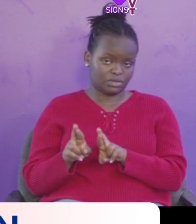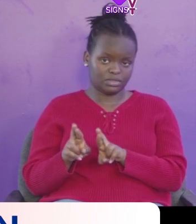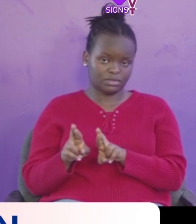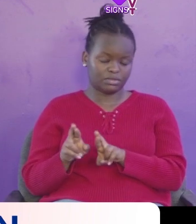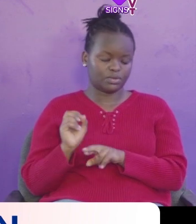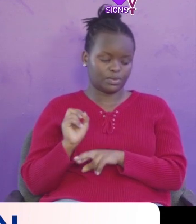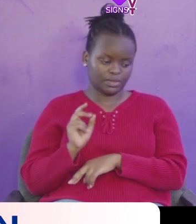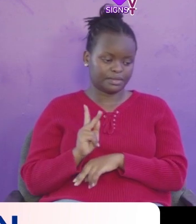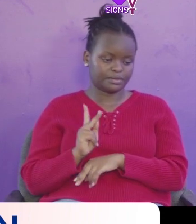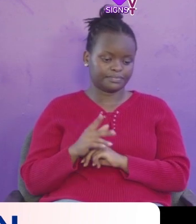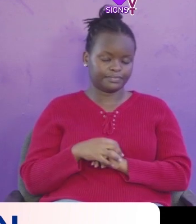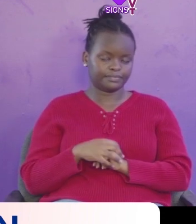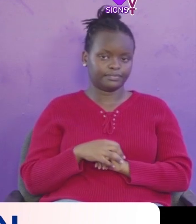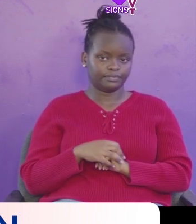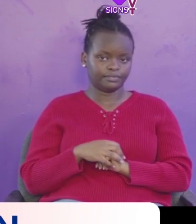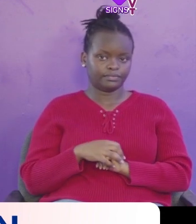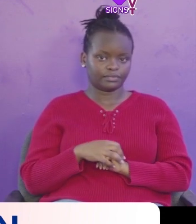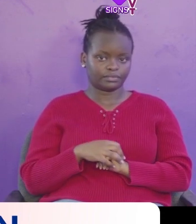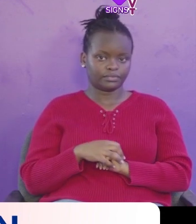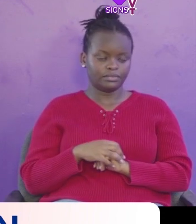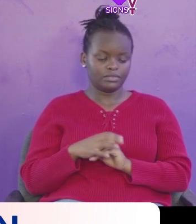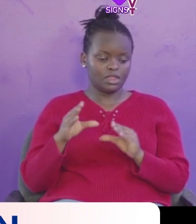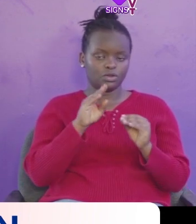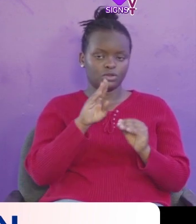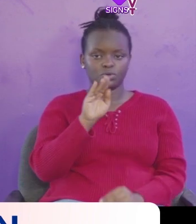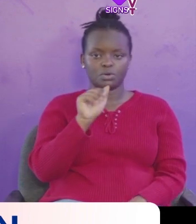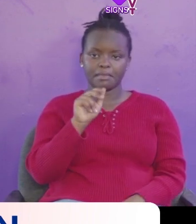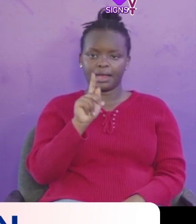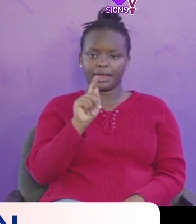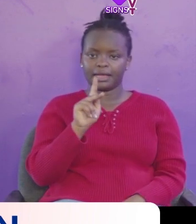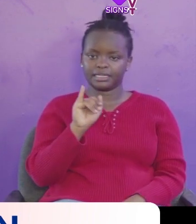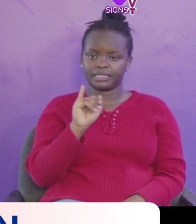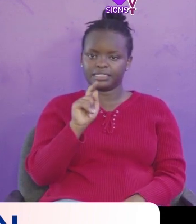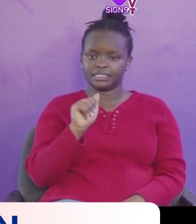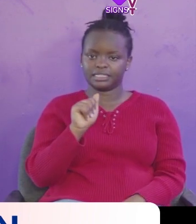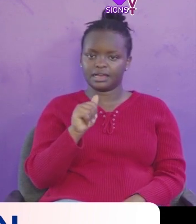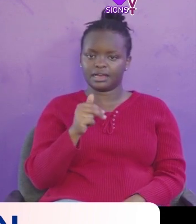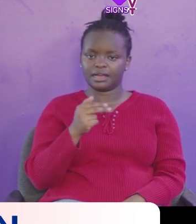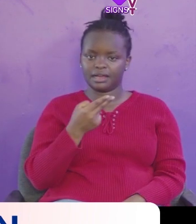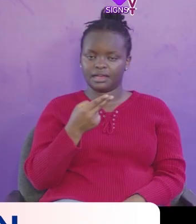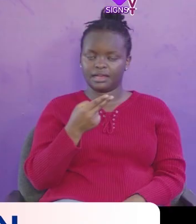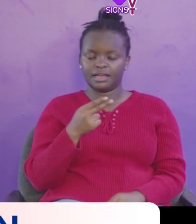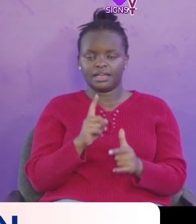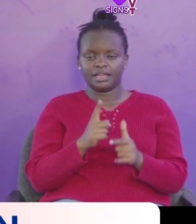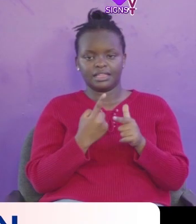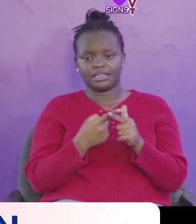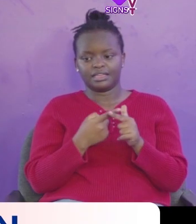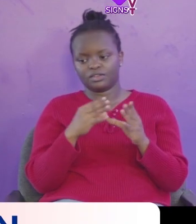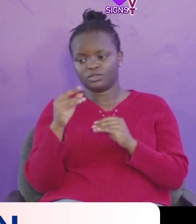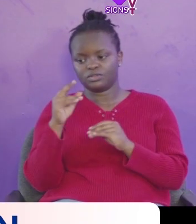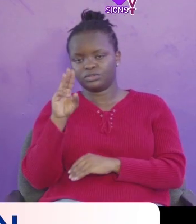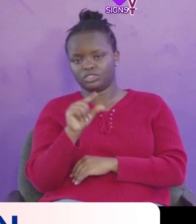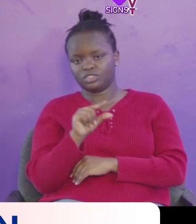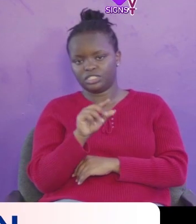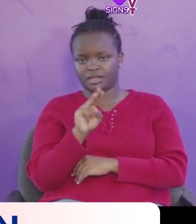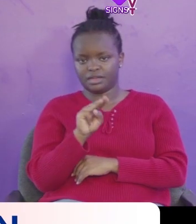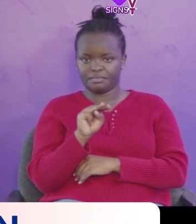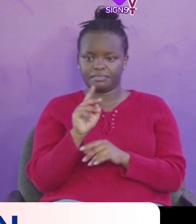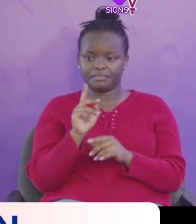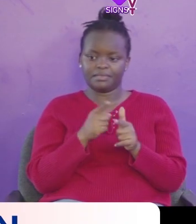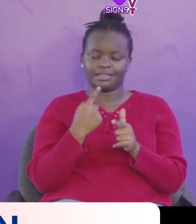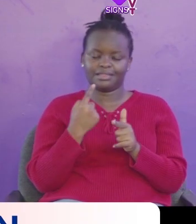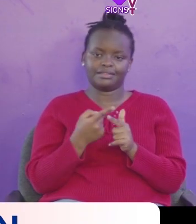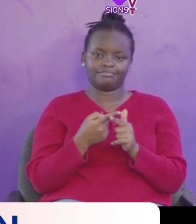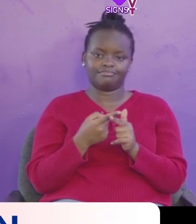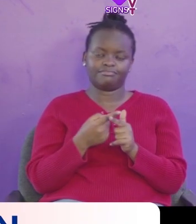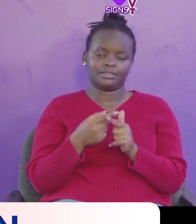Okay. So you come to Bakita and then you Bakita, go that way. You go to GM, General Motors. Yeah. Then General Motors ingia